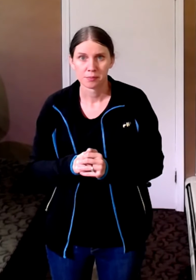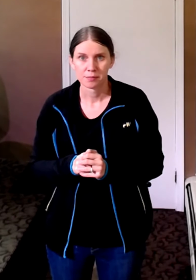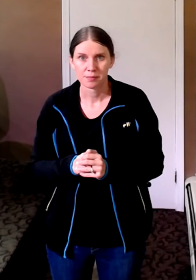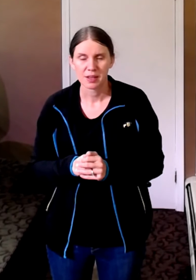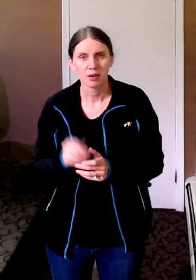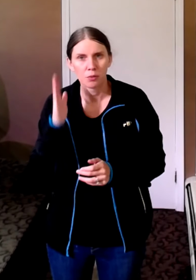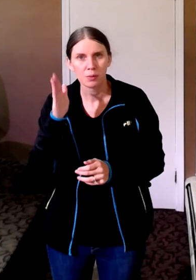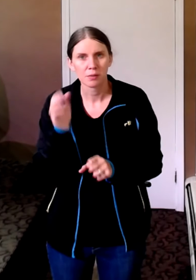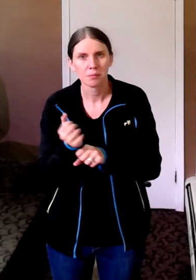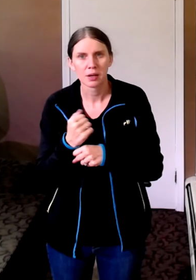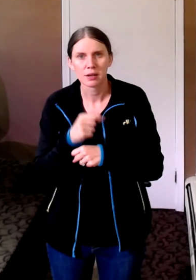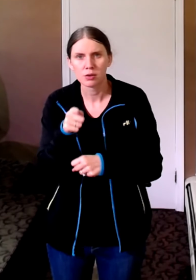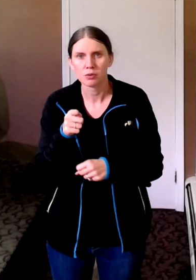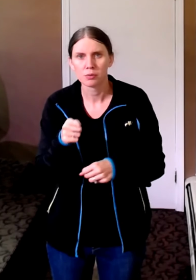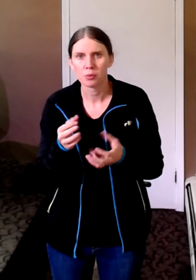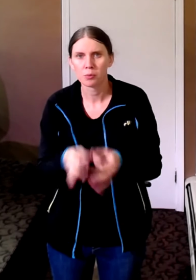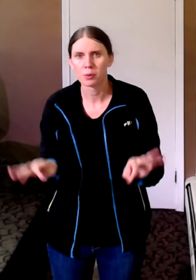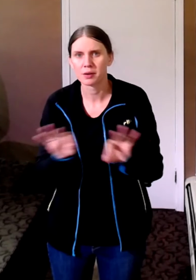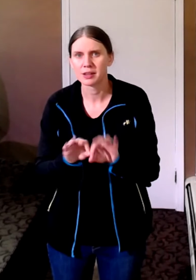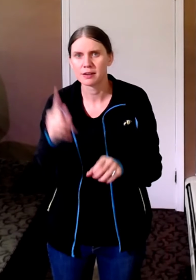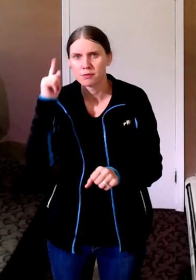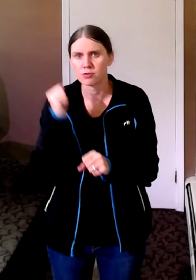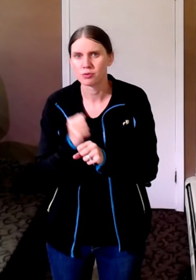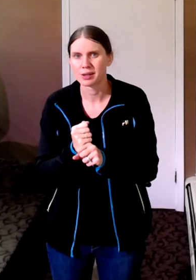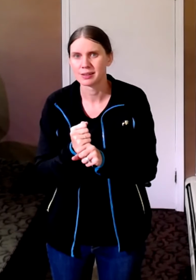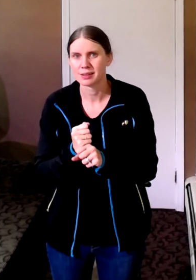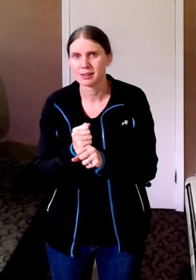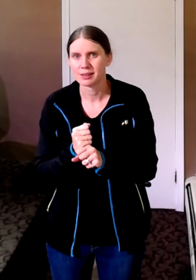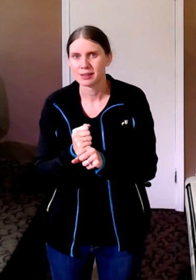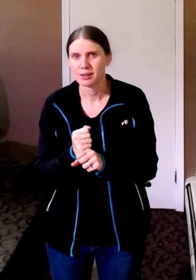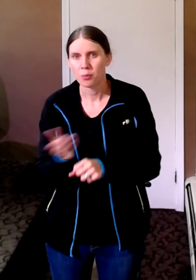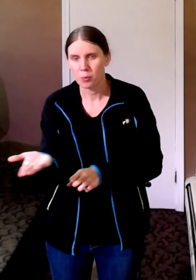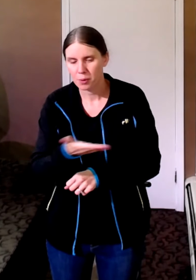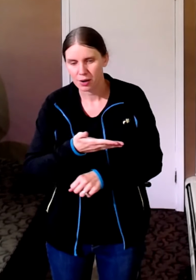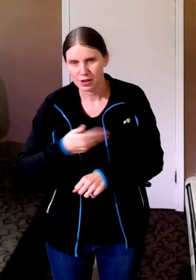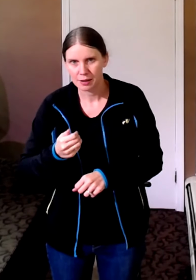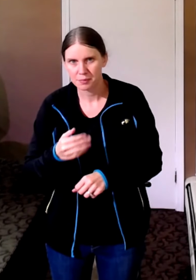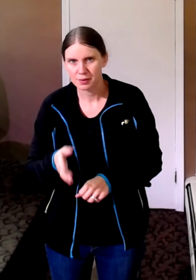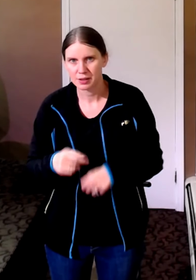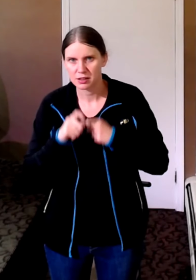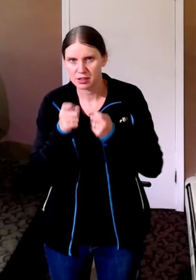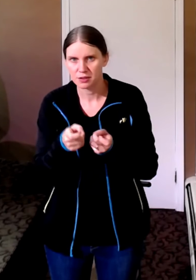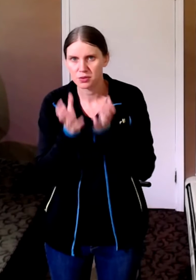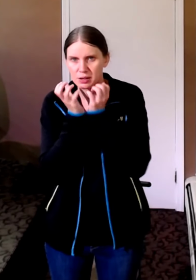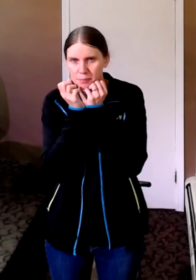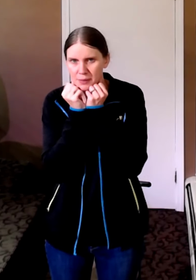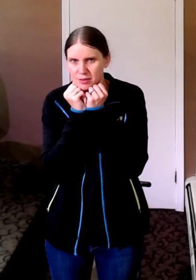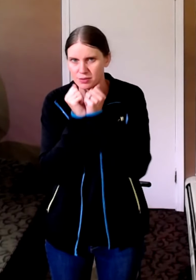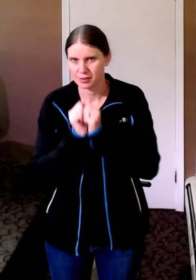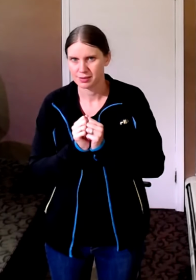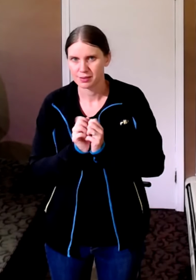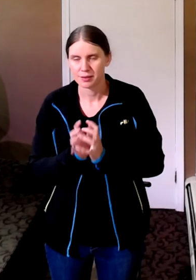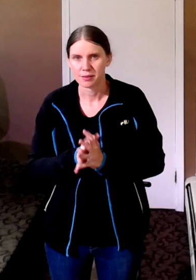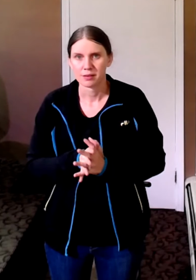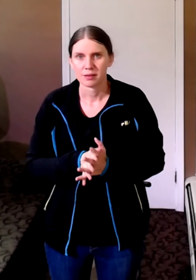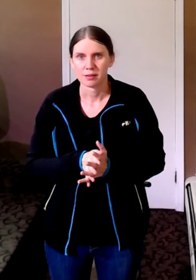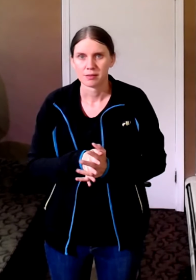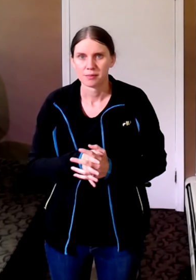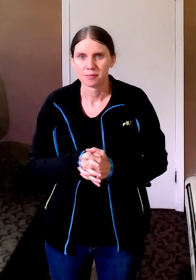It's going to make you trustworthy. It's going to make you welcoming. It's going to give you compassion, those kind of